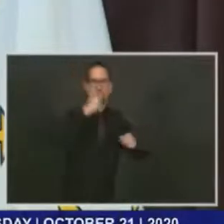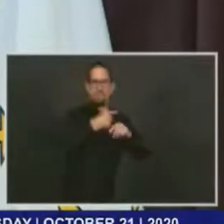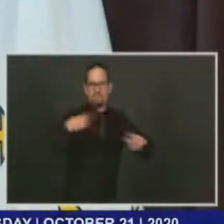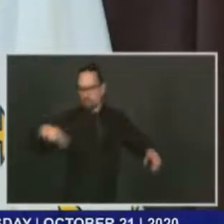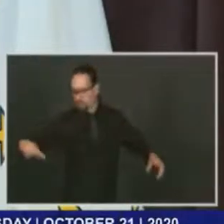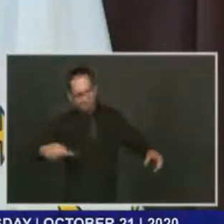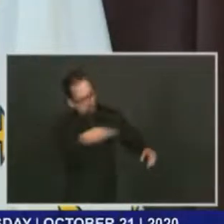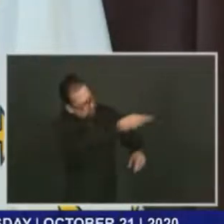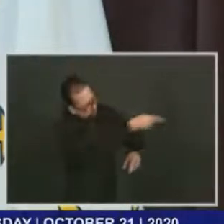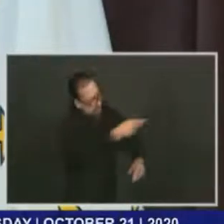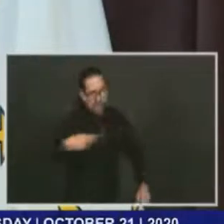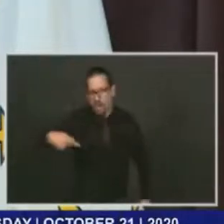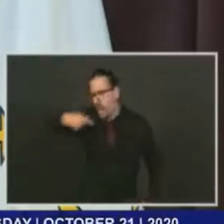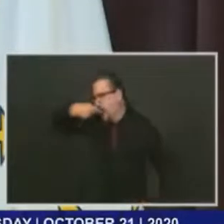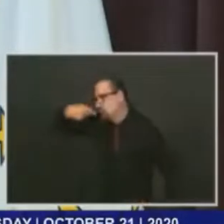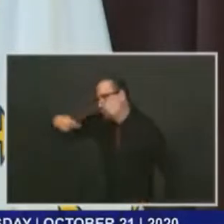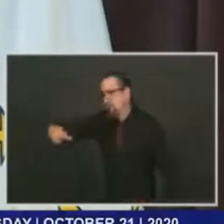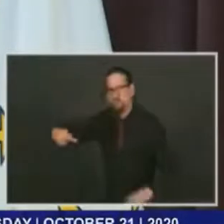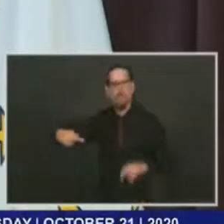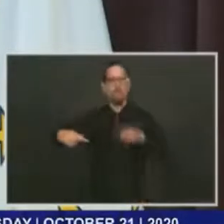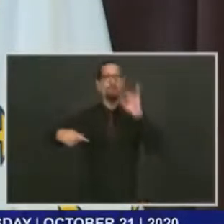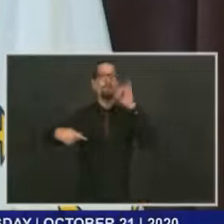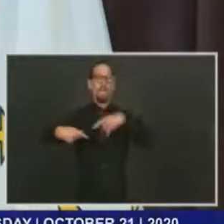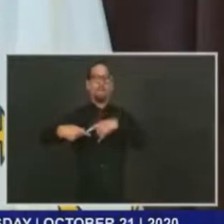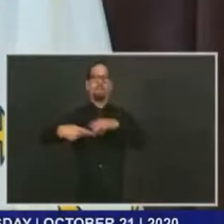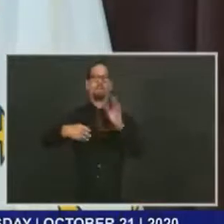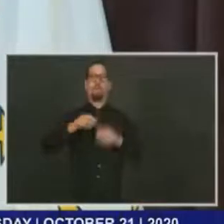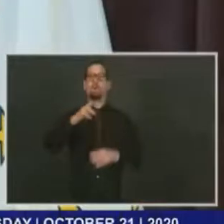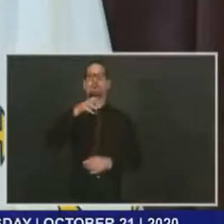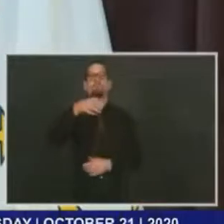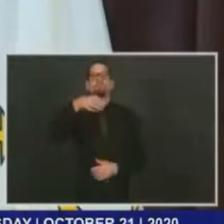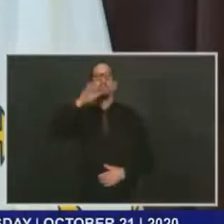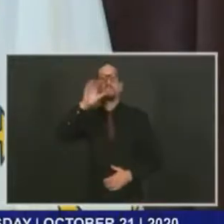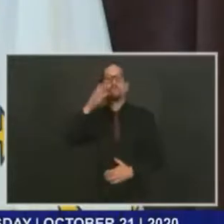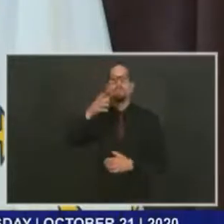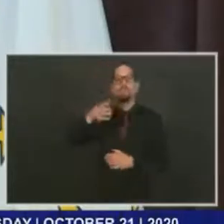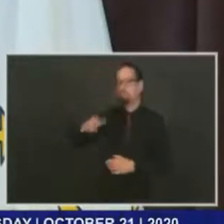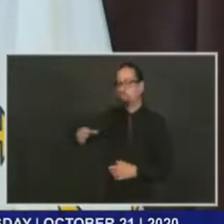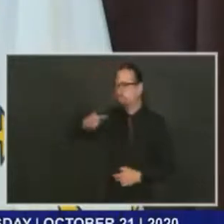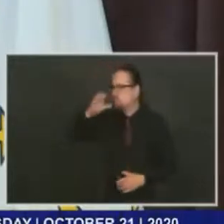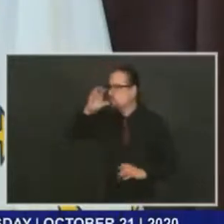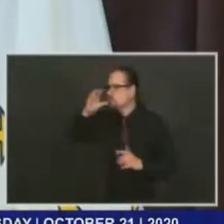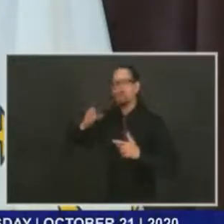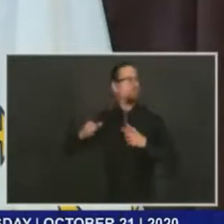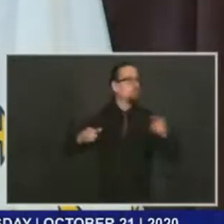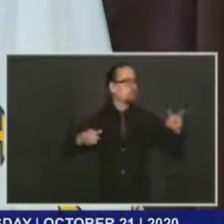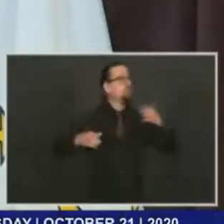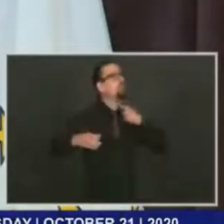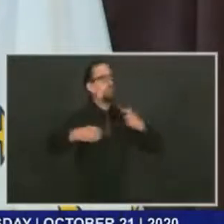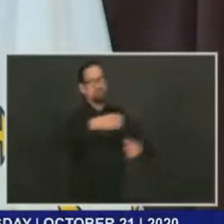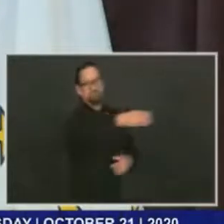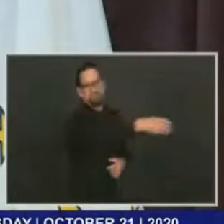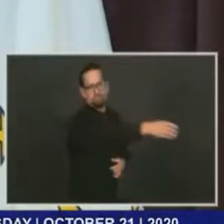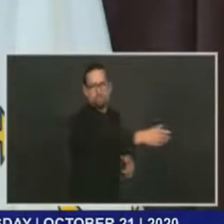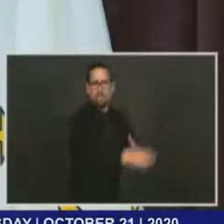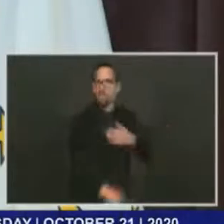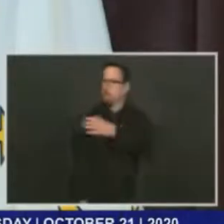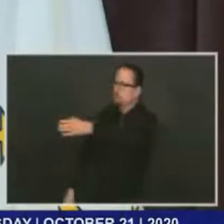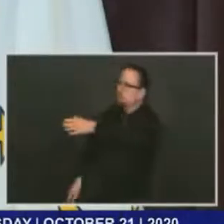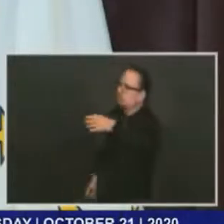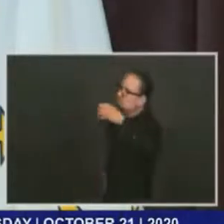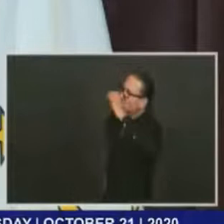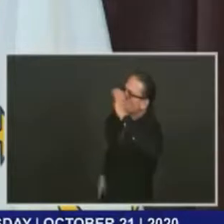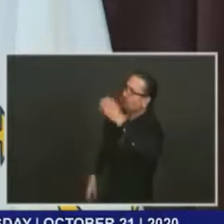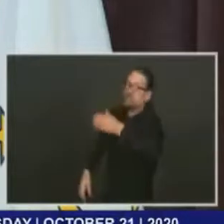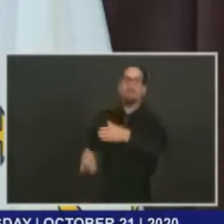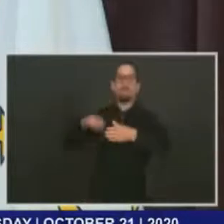your numbers small, staying local, and avoiding those gatherings that we know are putting people